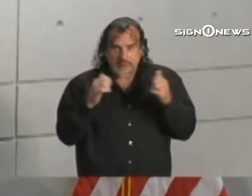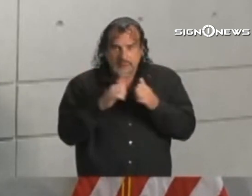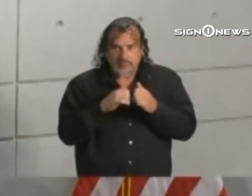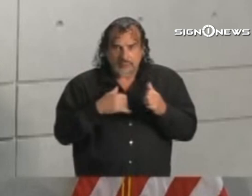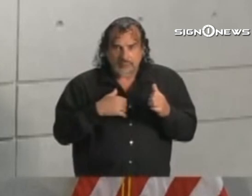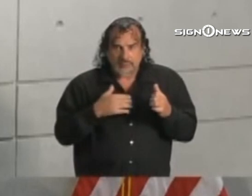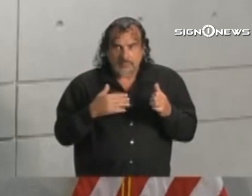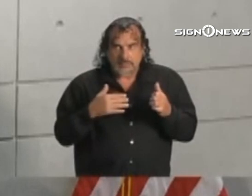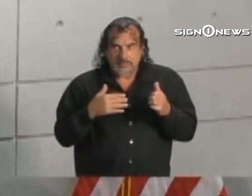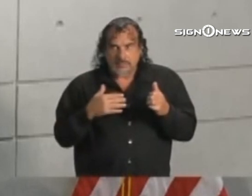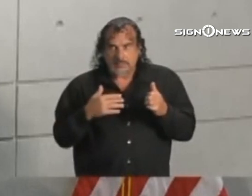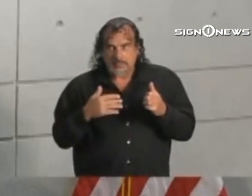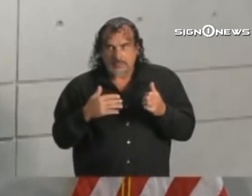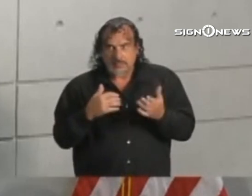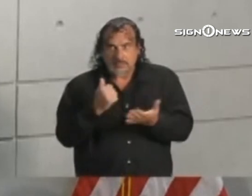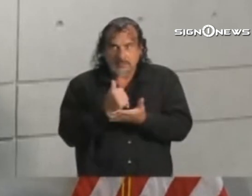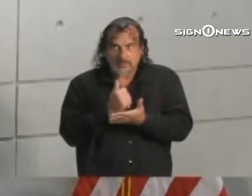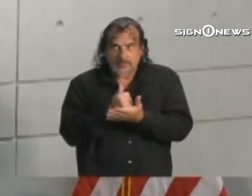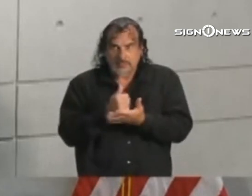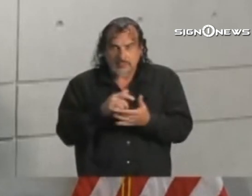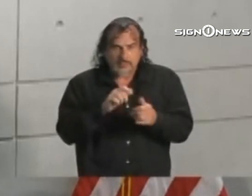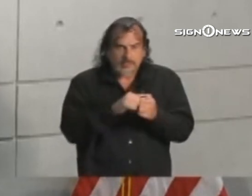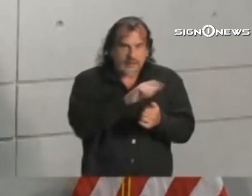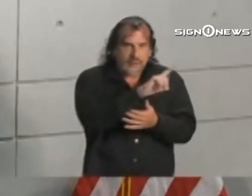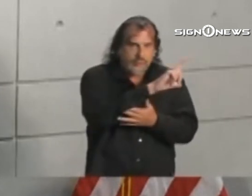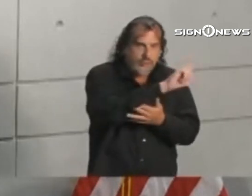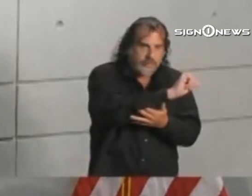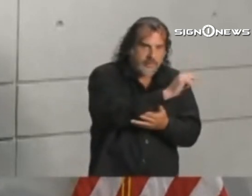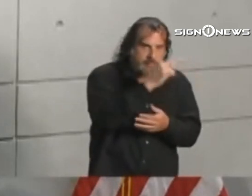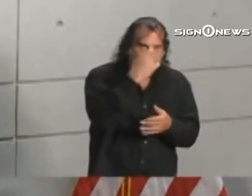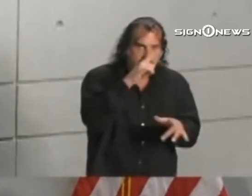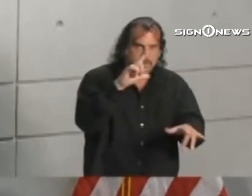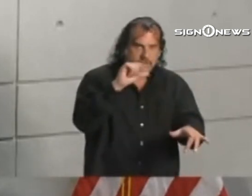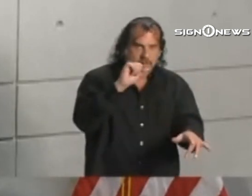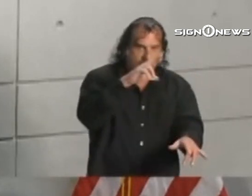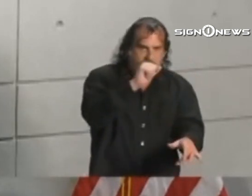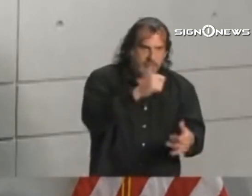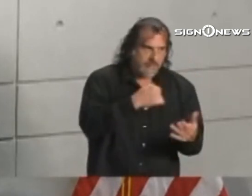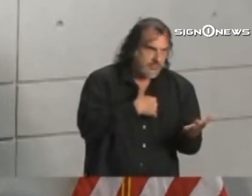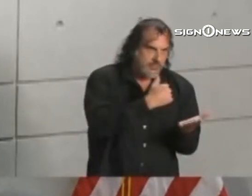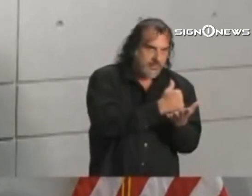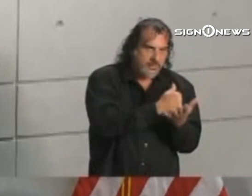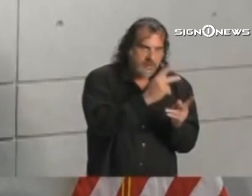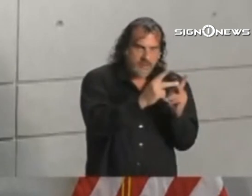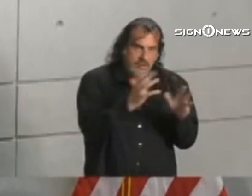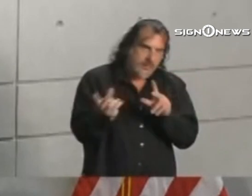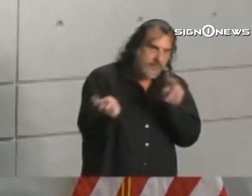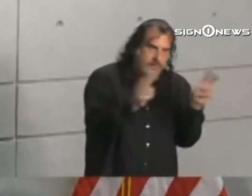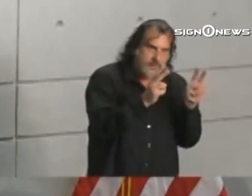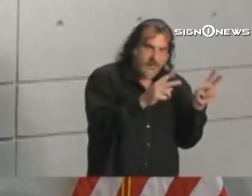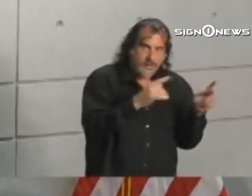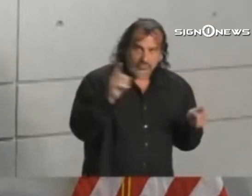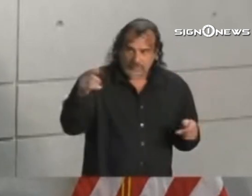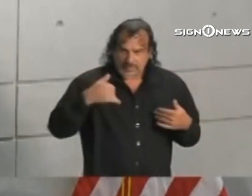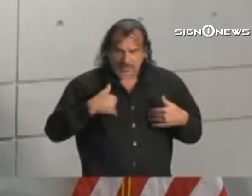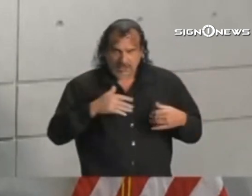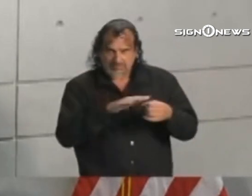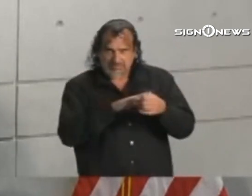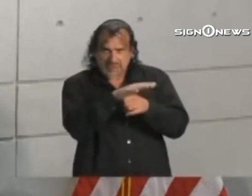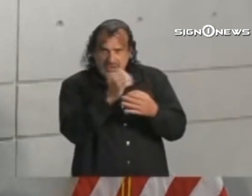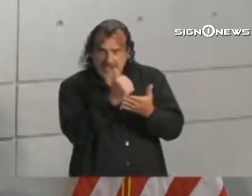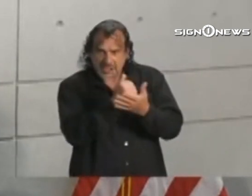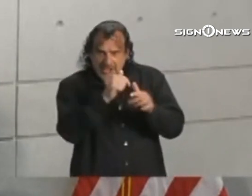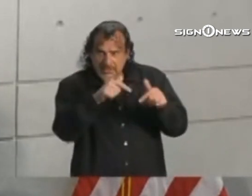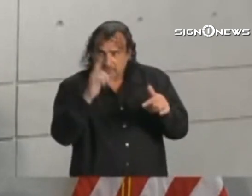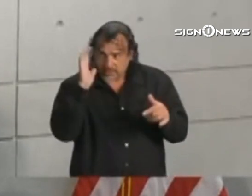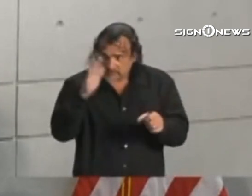for our neighbors in Louisiana because of Laura. And you guys are saying that we have resources available. Will it